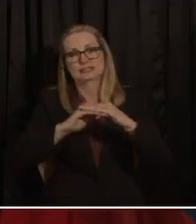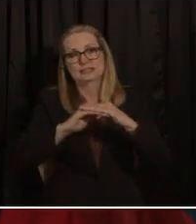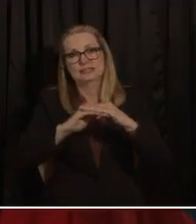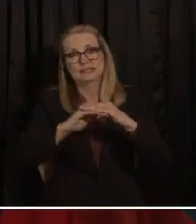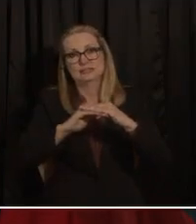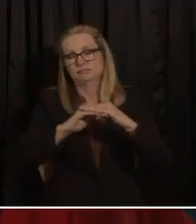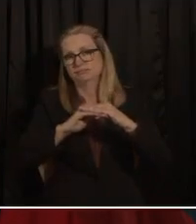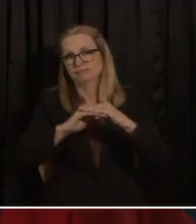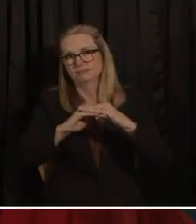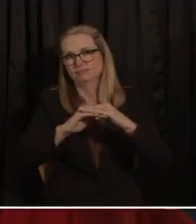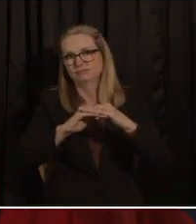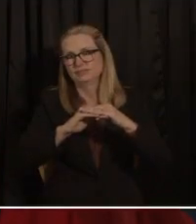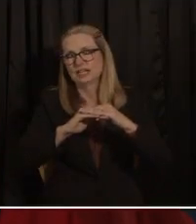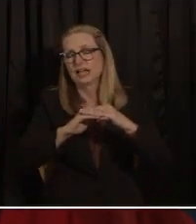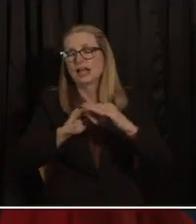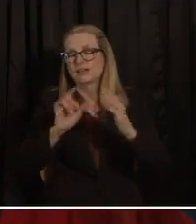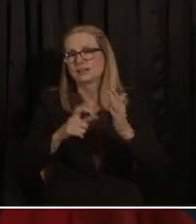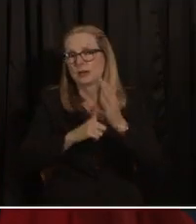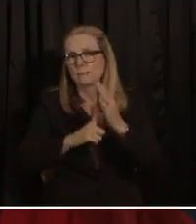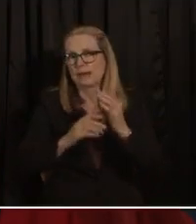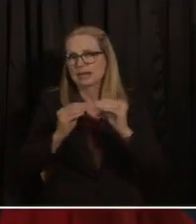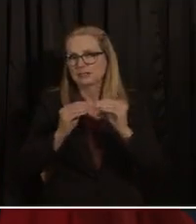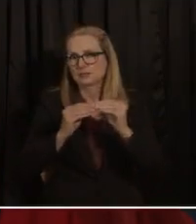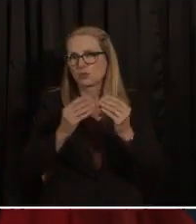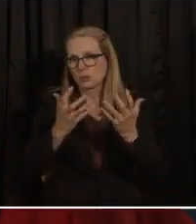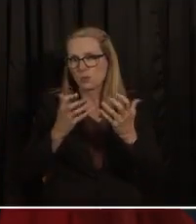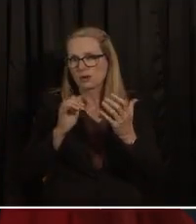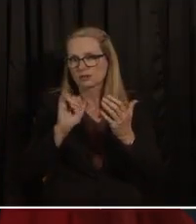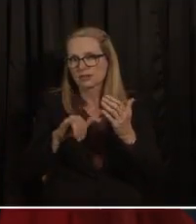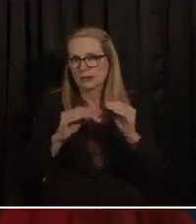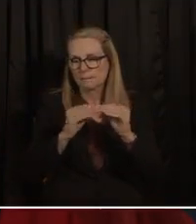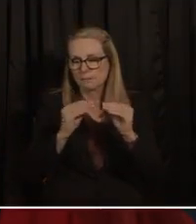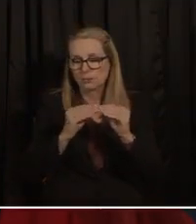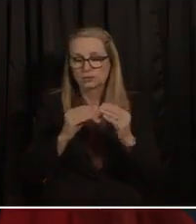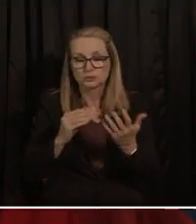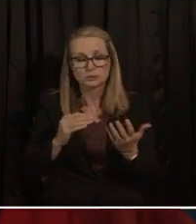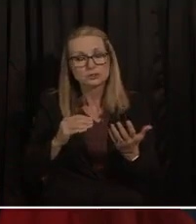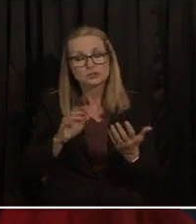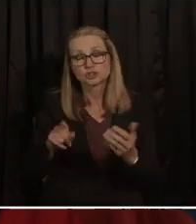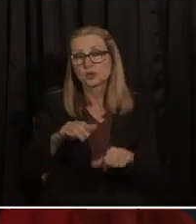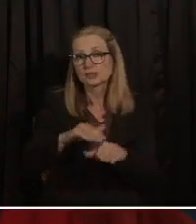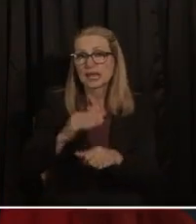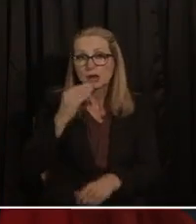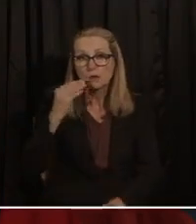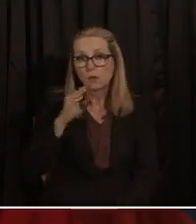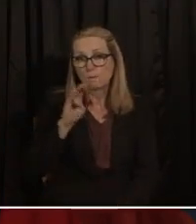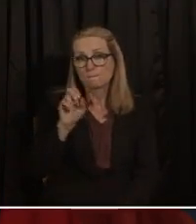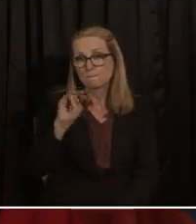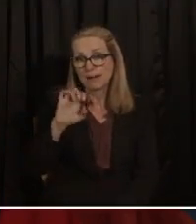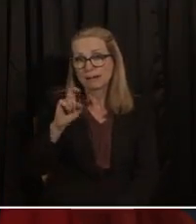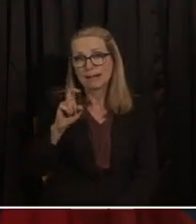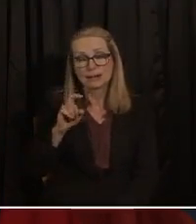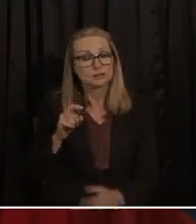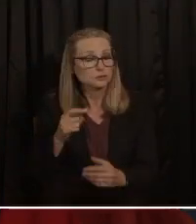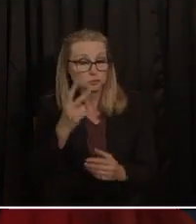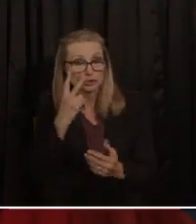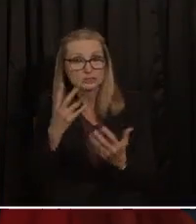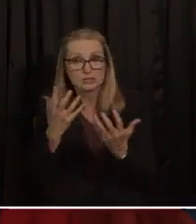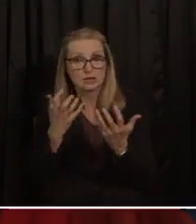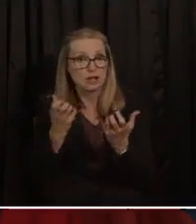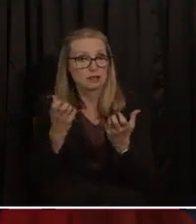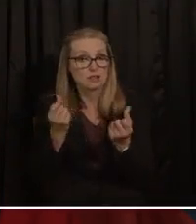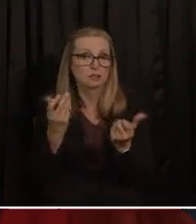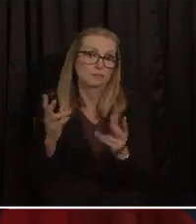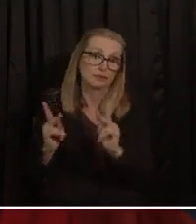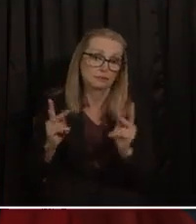demand. We're excited that in the initial weeks of the Binex at-home test, there is more demand, which is great, and we're going to work with Abbott to increase